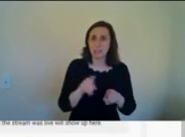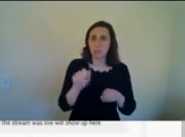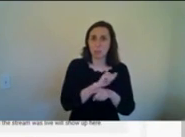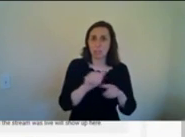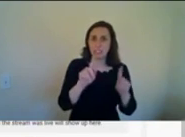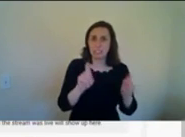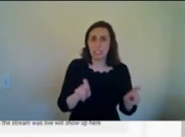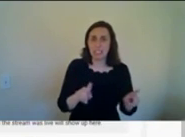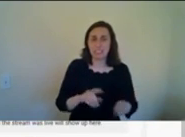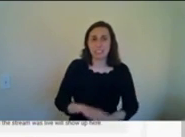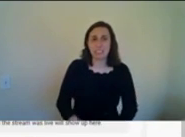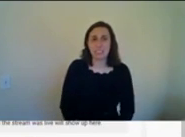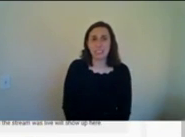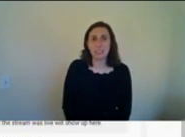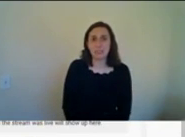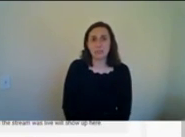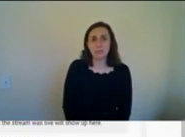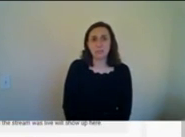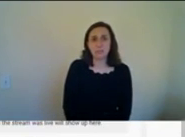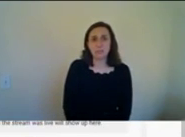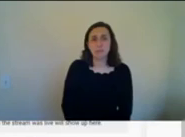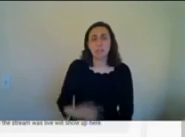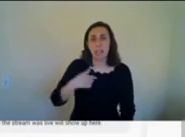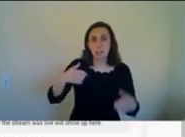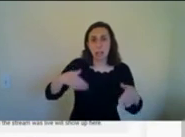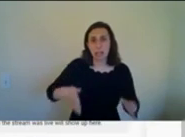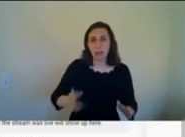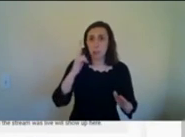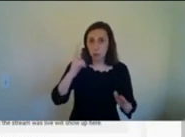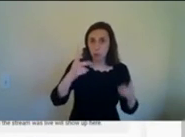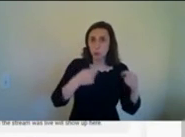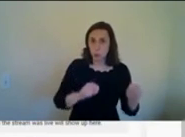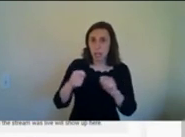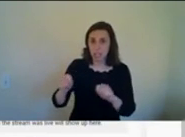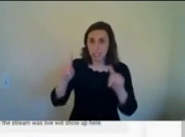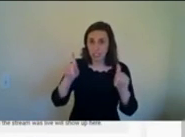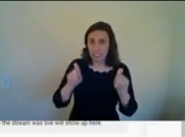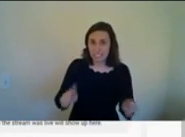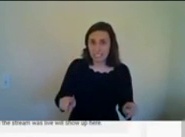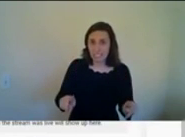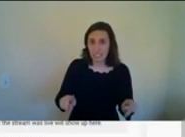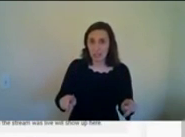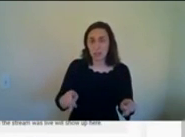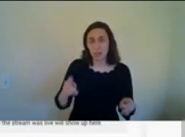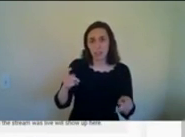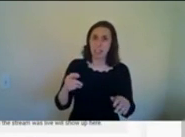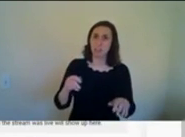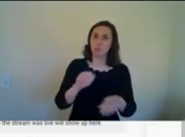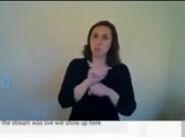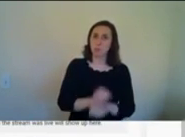on Pearson. And I'm allowing 2 attempts on the exam for getting used to it technically.